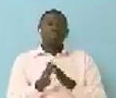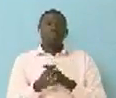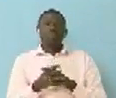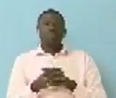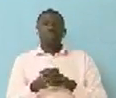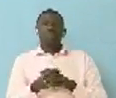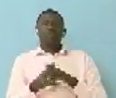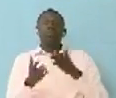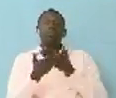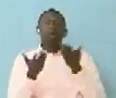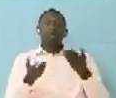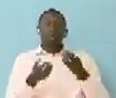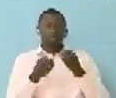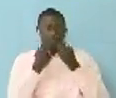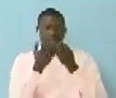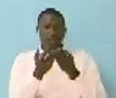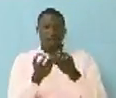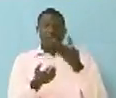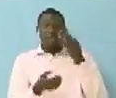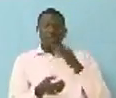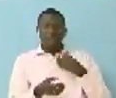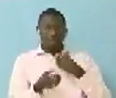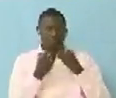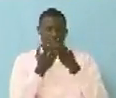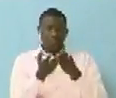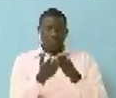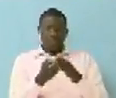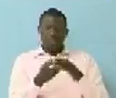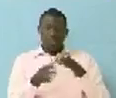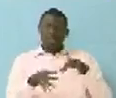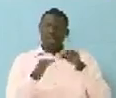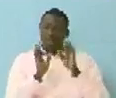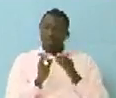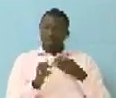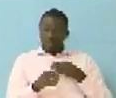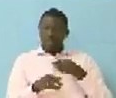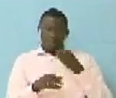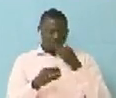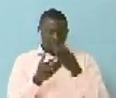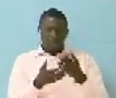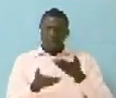That was why I said if I said it, we'll take it that I said it. I